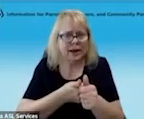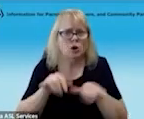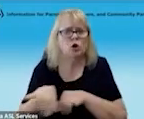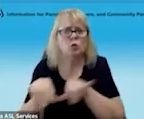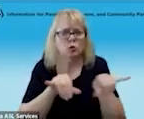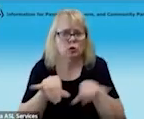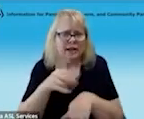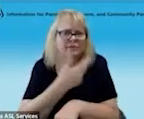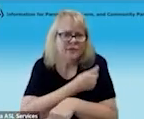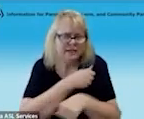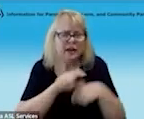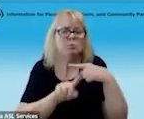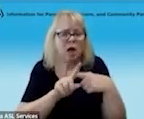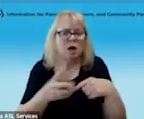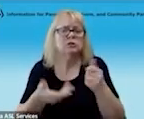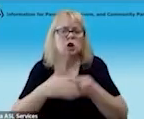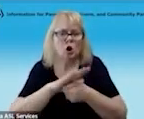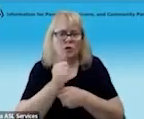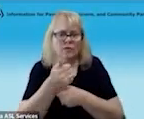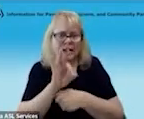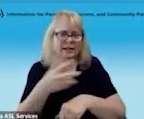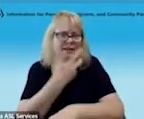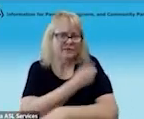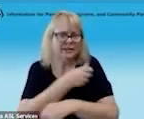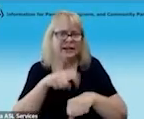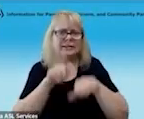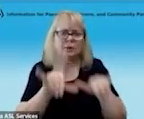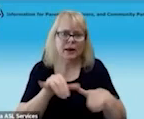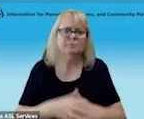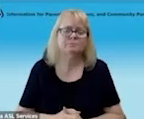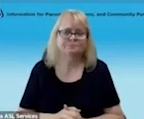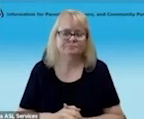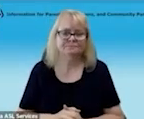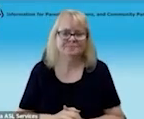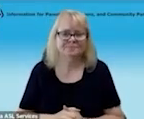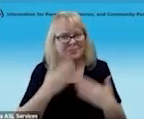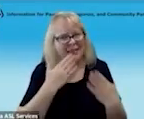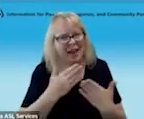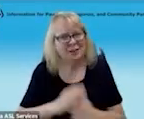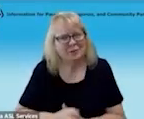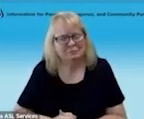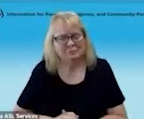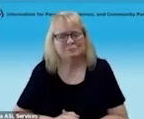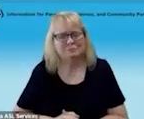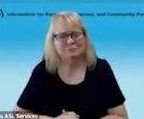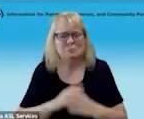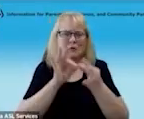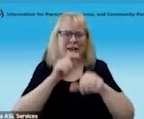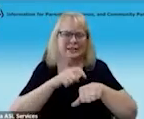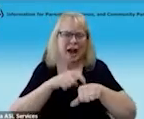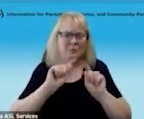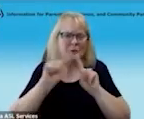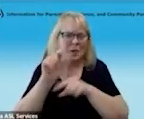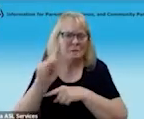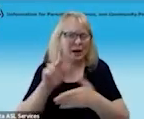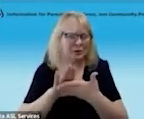really trying to encourage pediatricians and families to work together to make sure children get their COVID-19 vaccines and get caught up on their routine